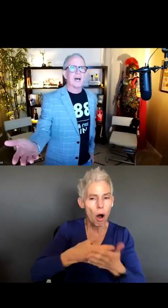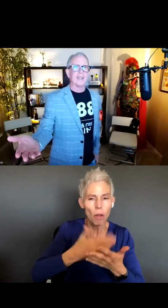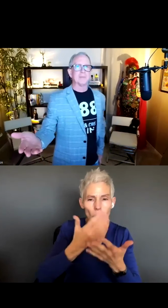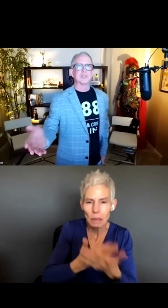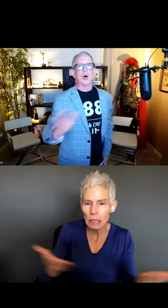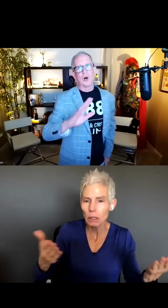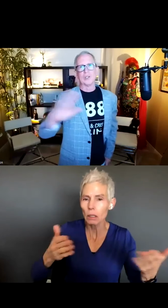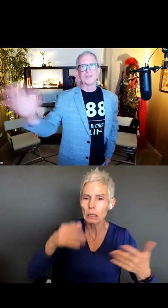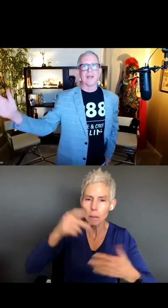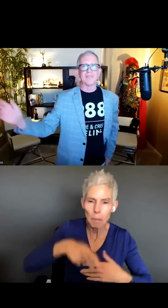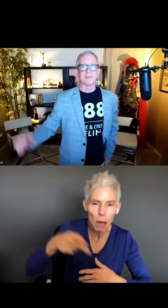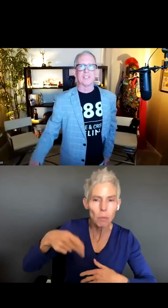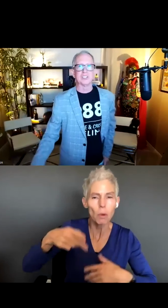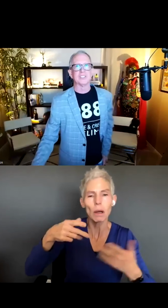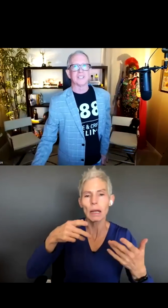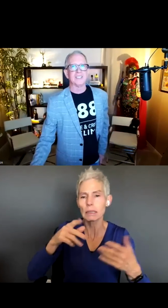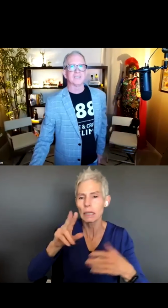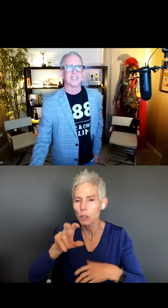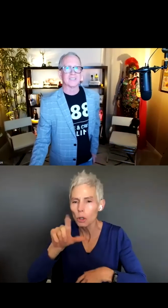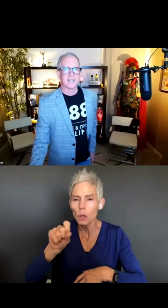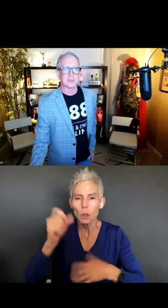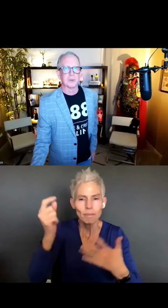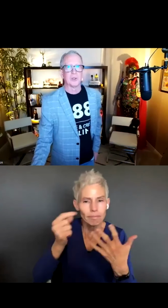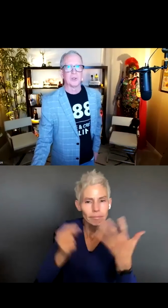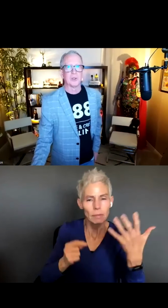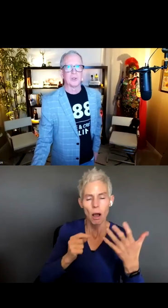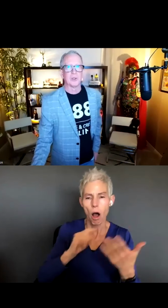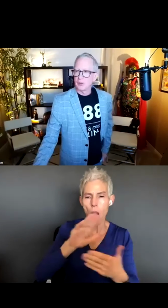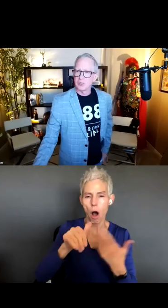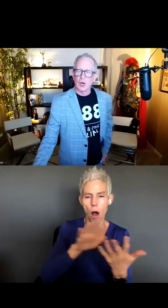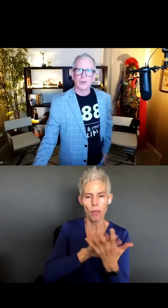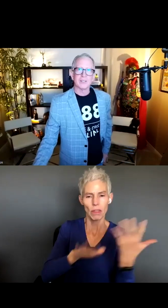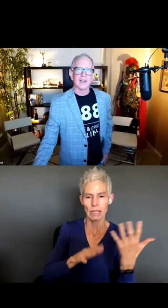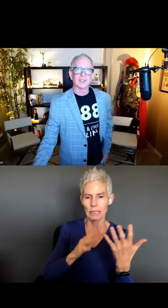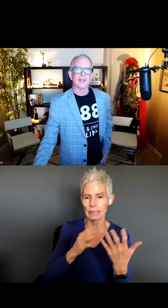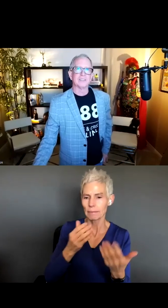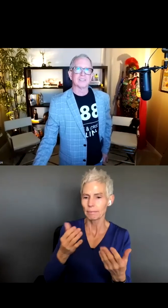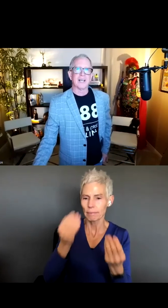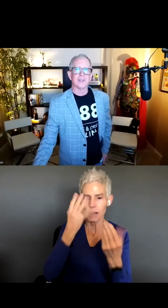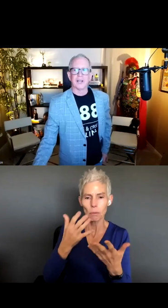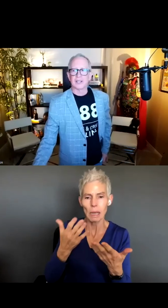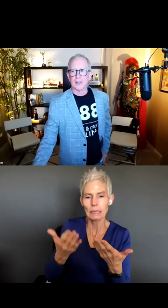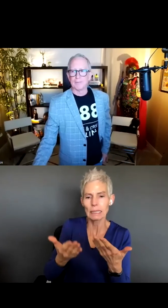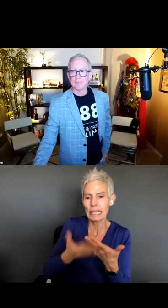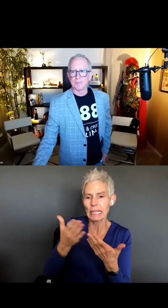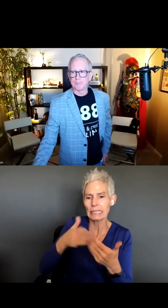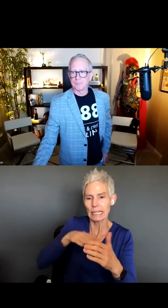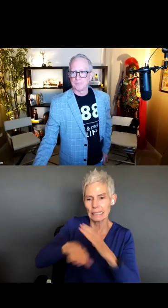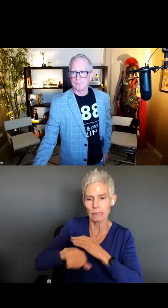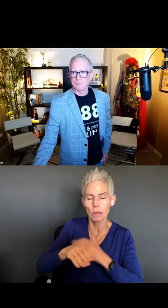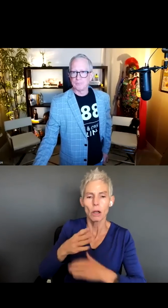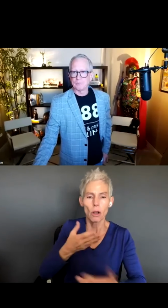news items, all of that information is easily accessible through talk.crisisnow.com.